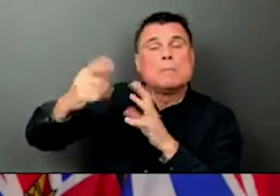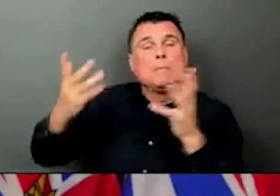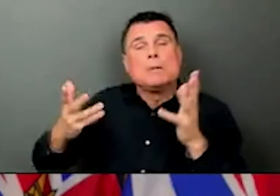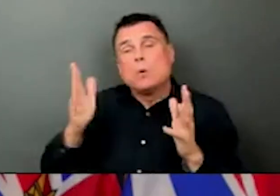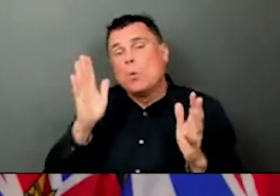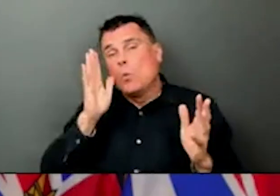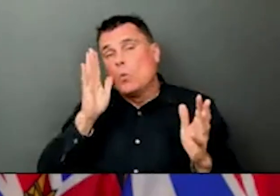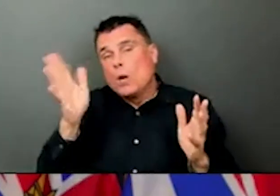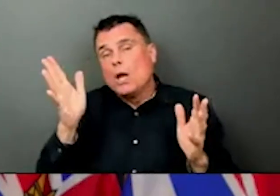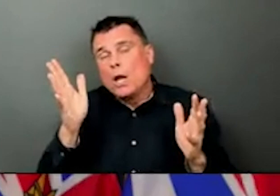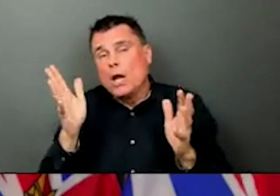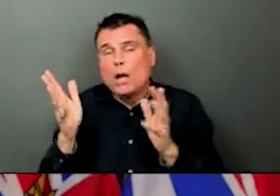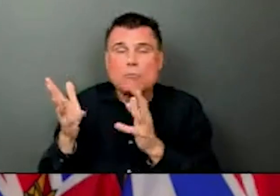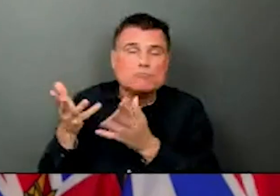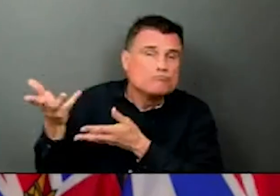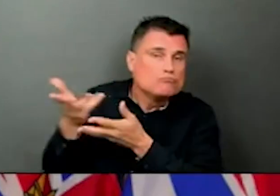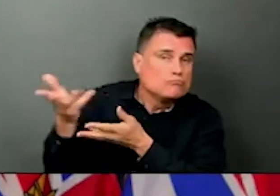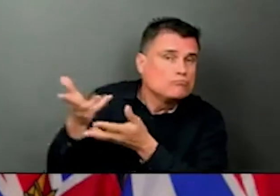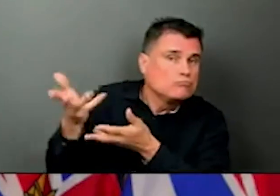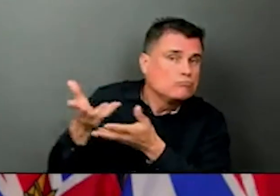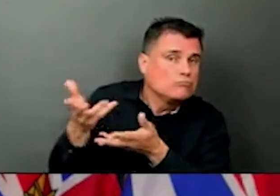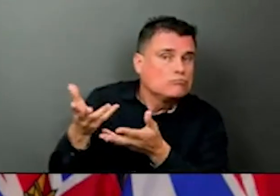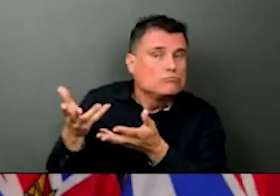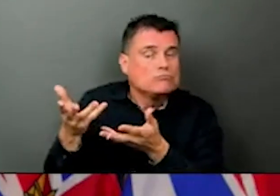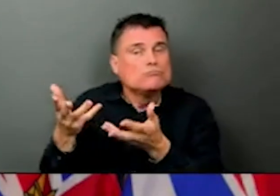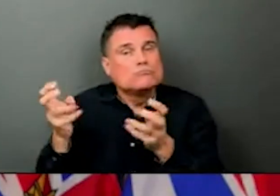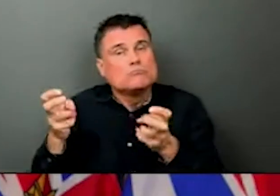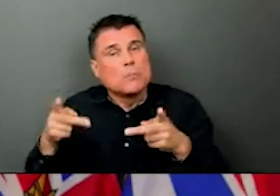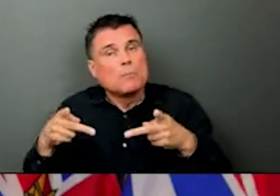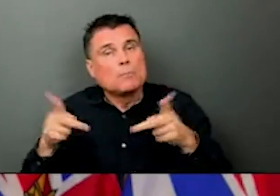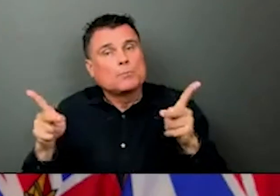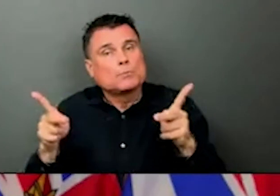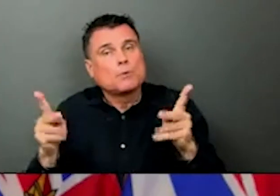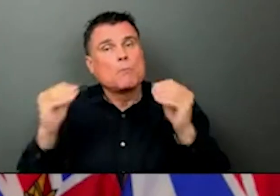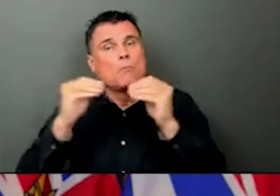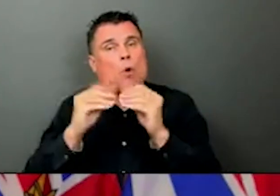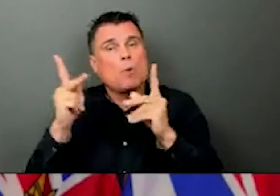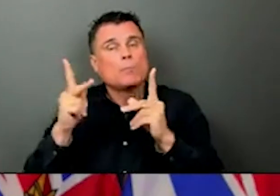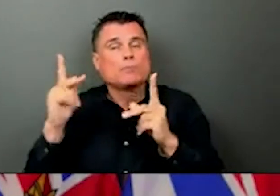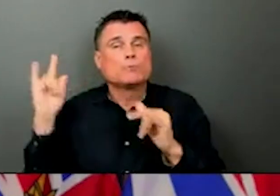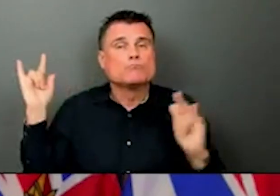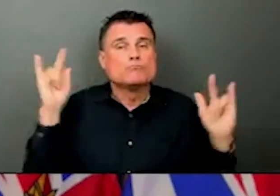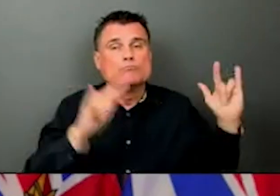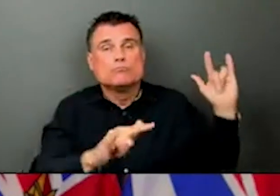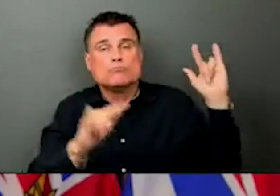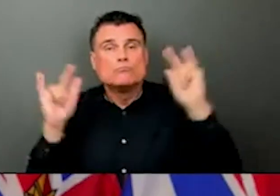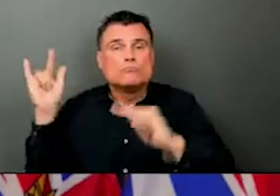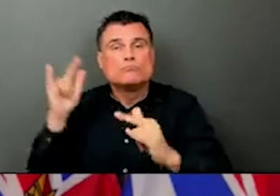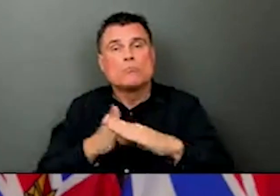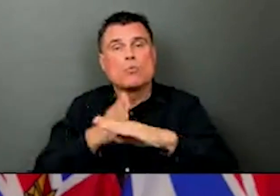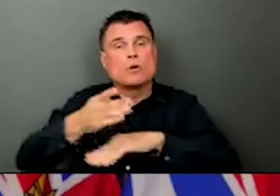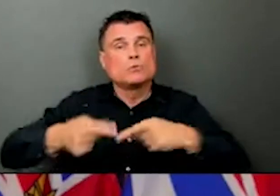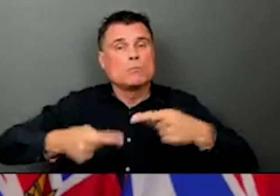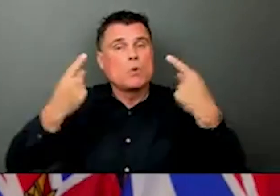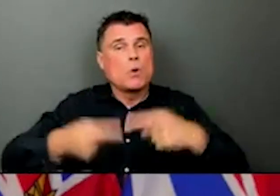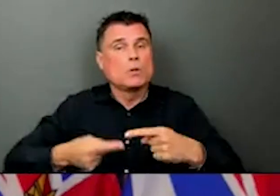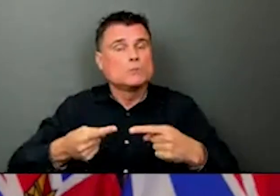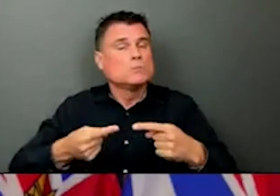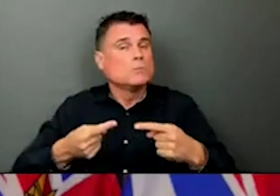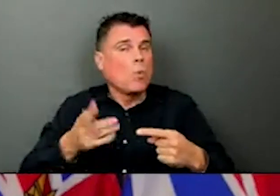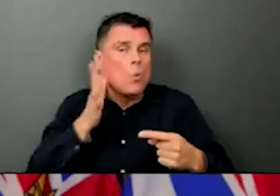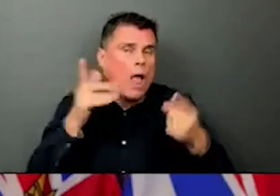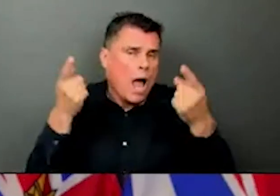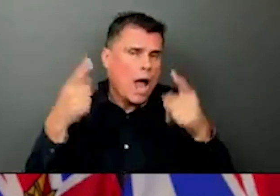today was 3.51%, and what's happening to test positivity in other jurisdictions, that is inevitable. But that will